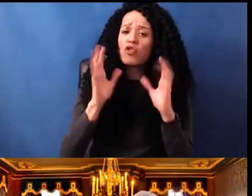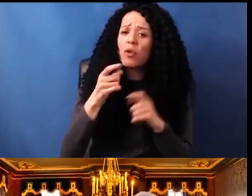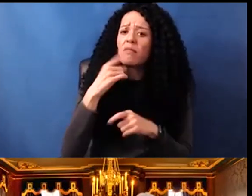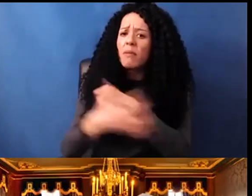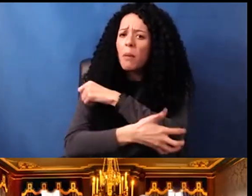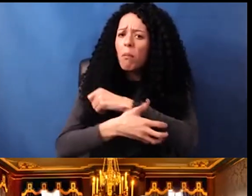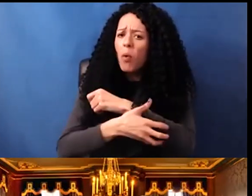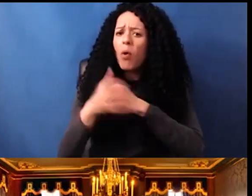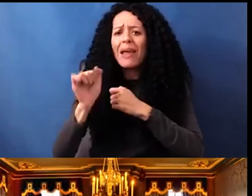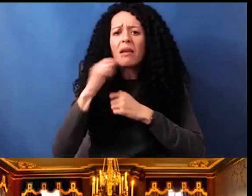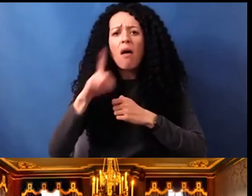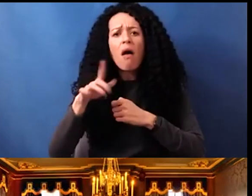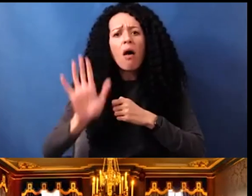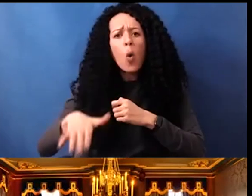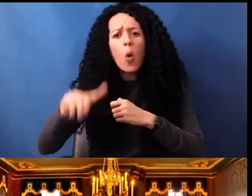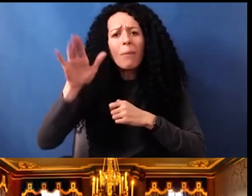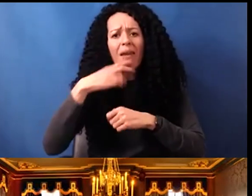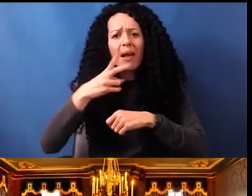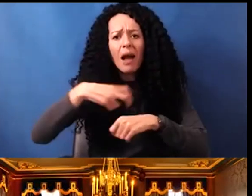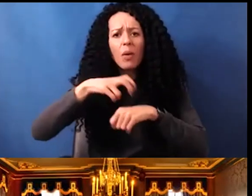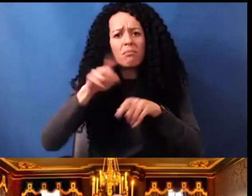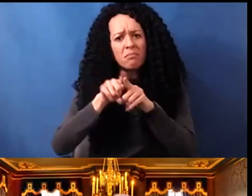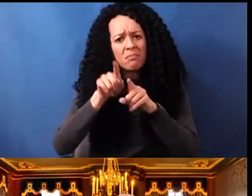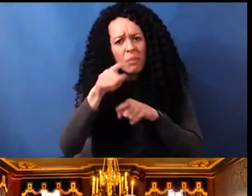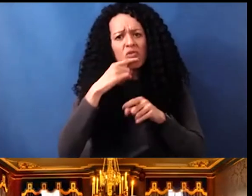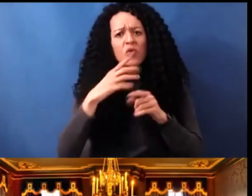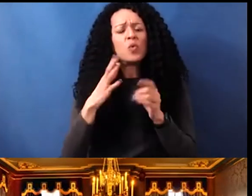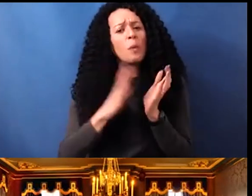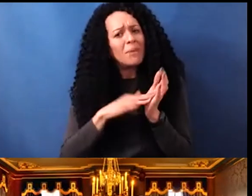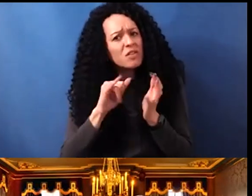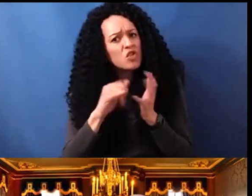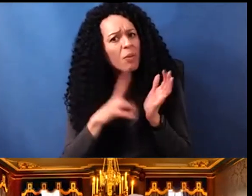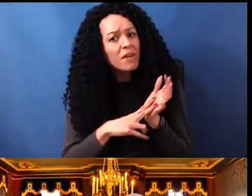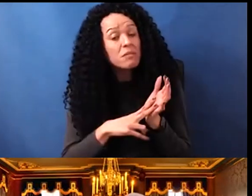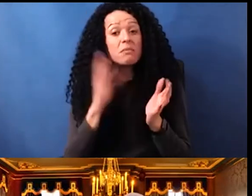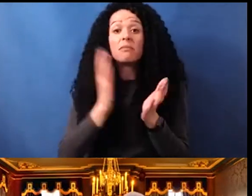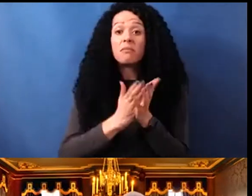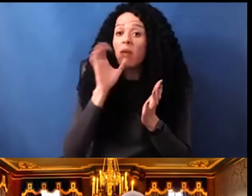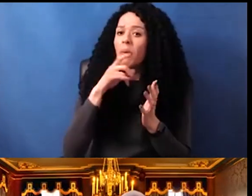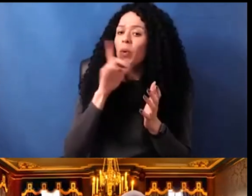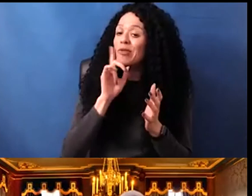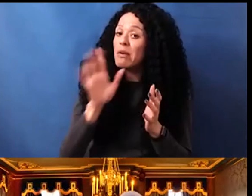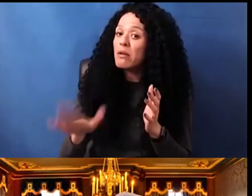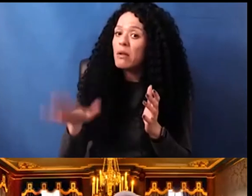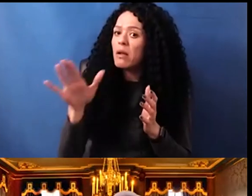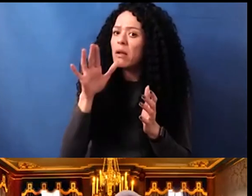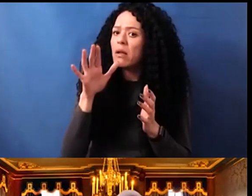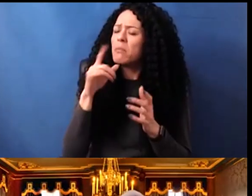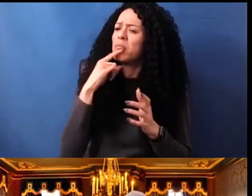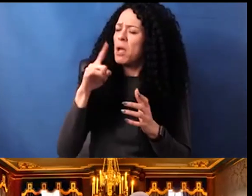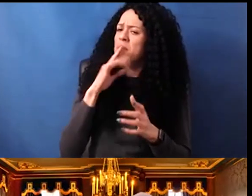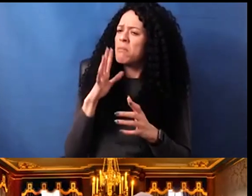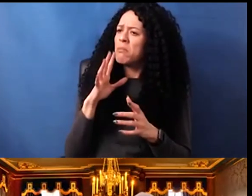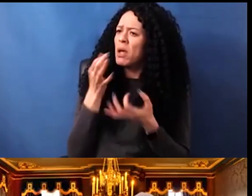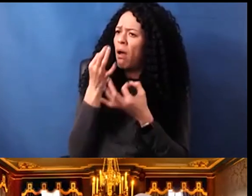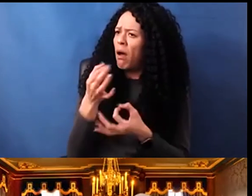native Ireland, as you have been with many causes, Mrs. Somerville, over the years. Yes, indeed. When I was a girl, I took to the anti-slavery